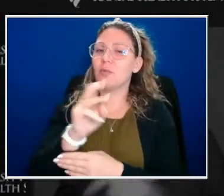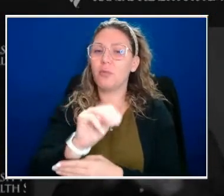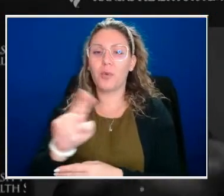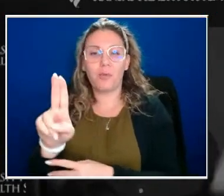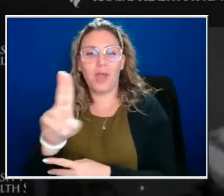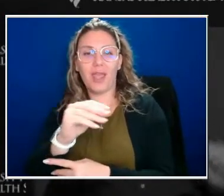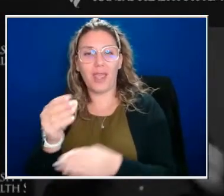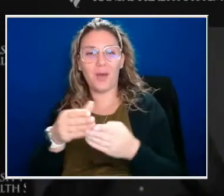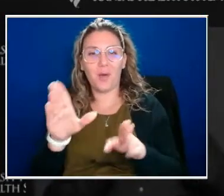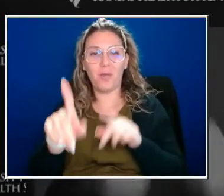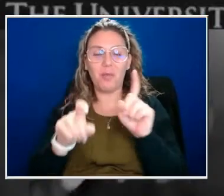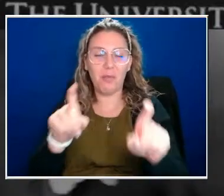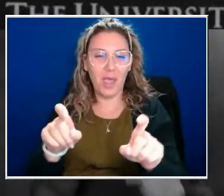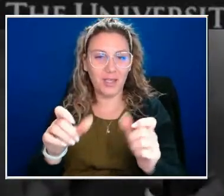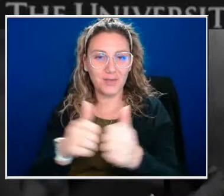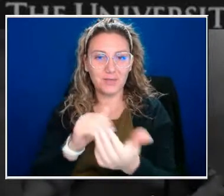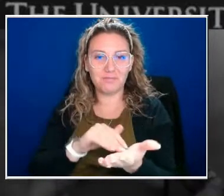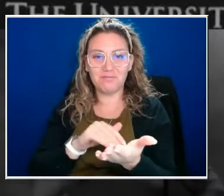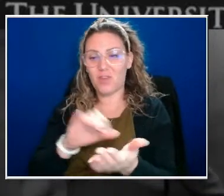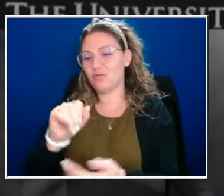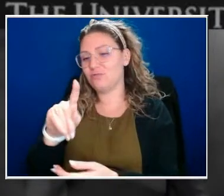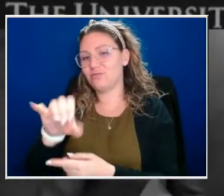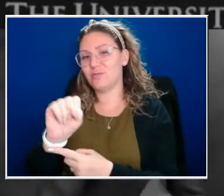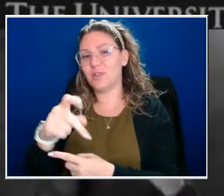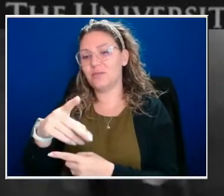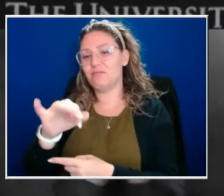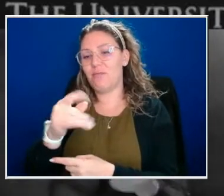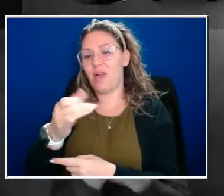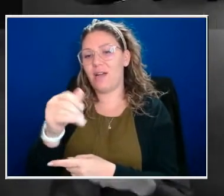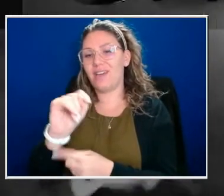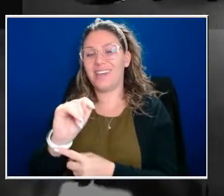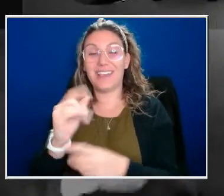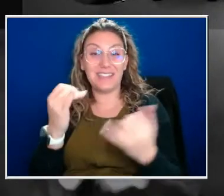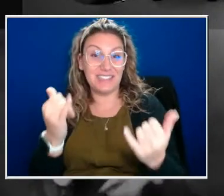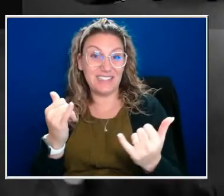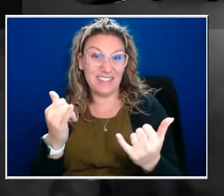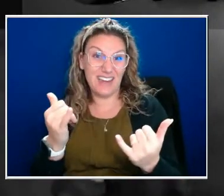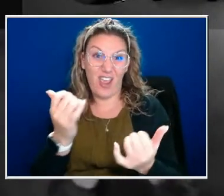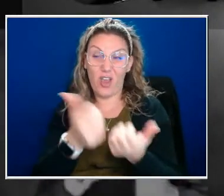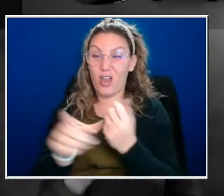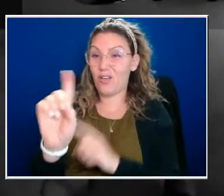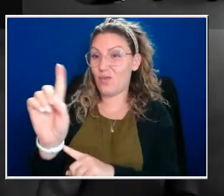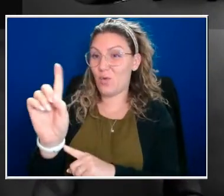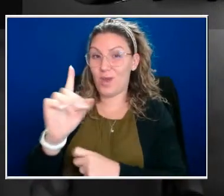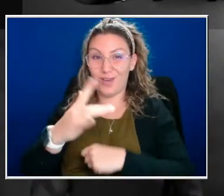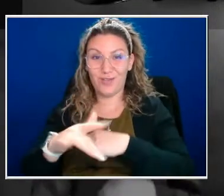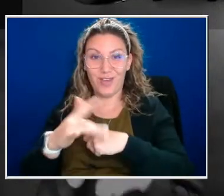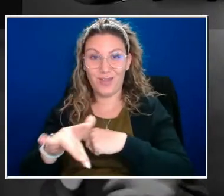Mics with Dr. Stites podcast. Now everywhere podcasts are available.